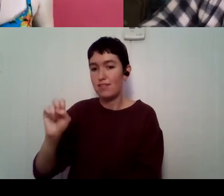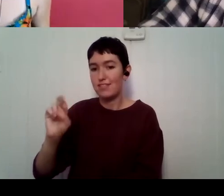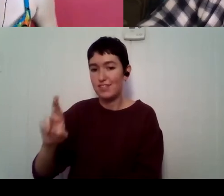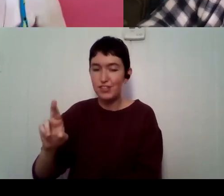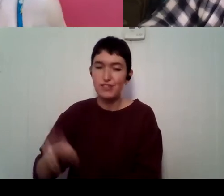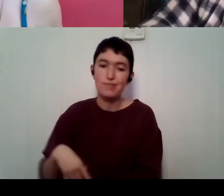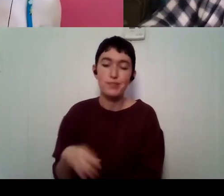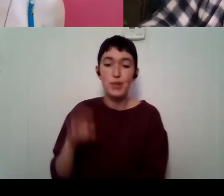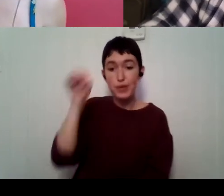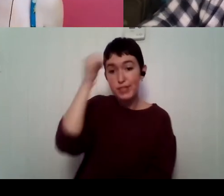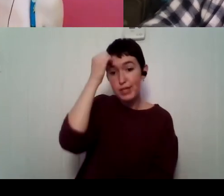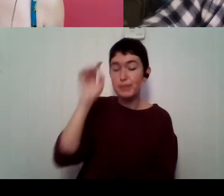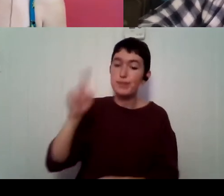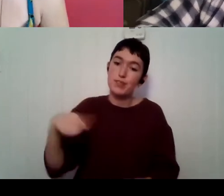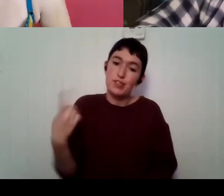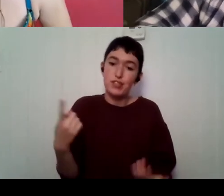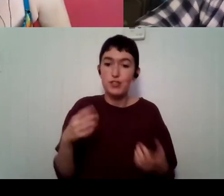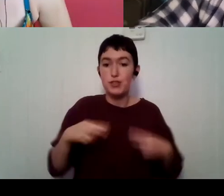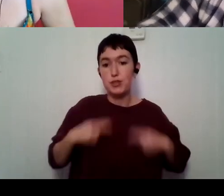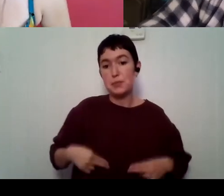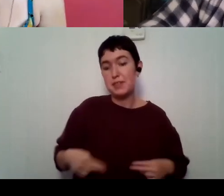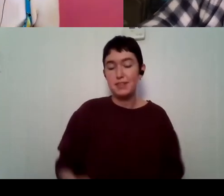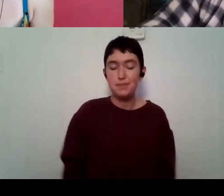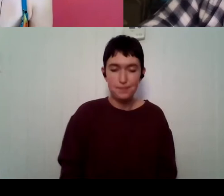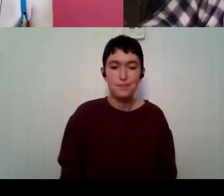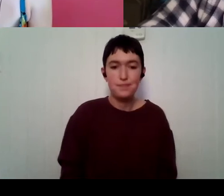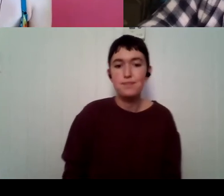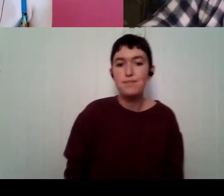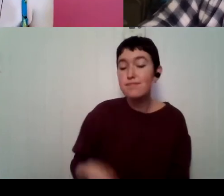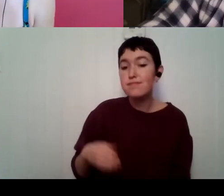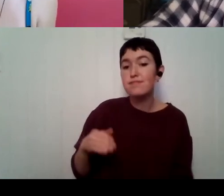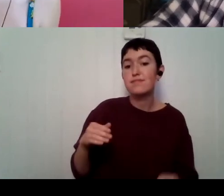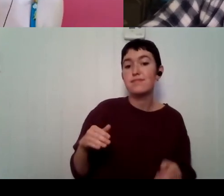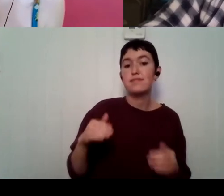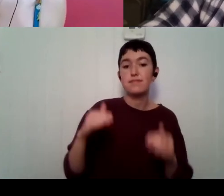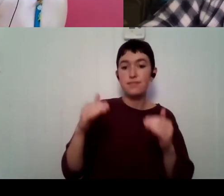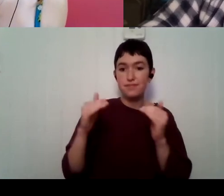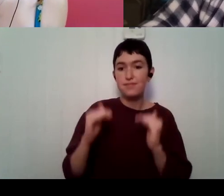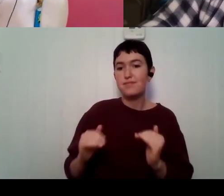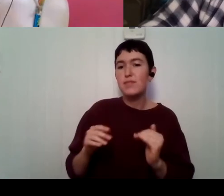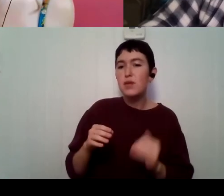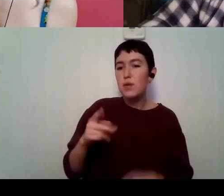humans. Humans, that's us. All right, cool. Next question. Do primates ever get allergies?